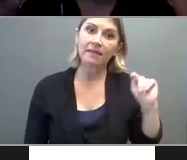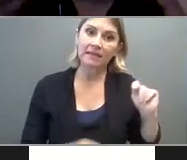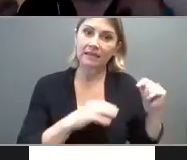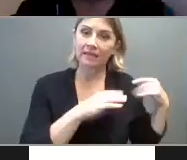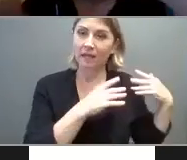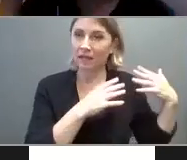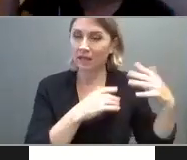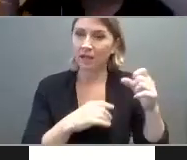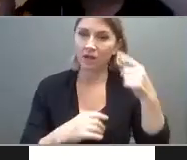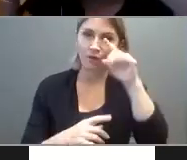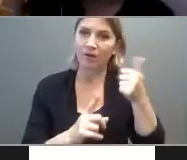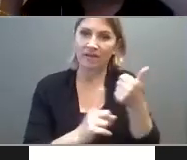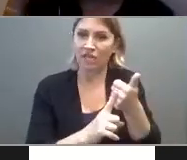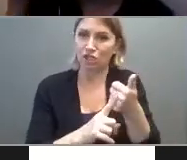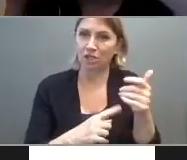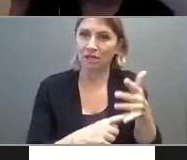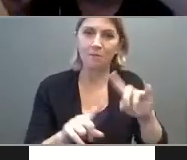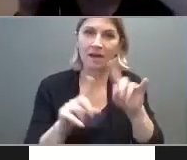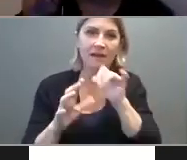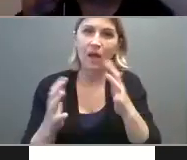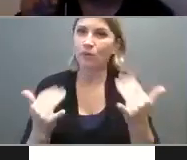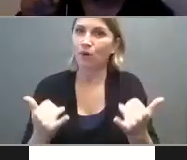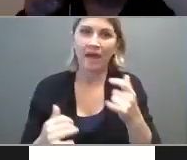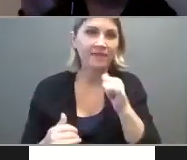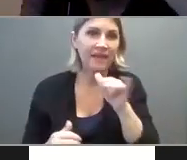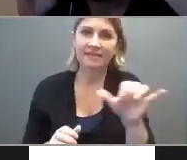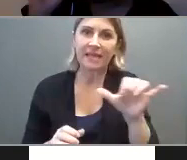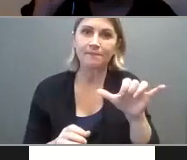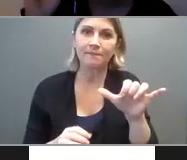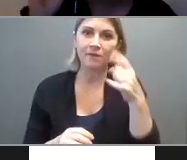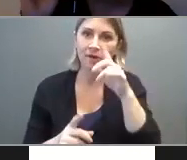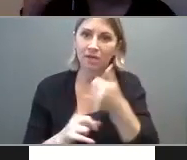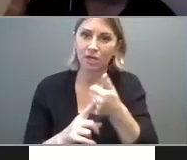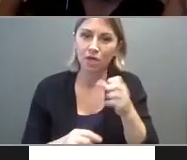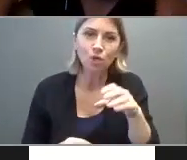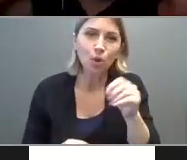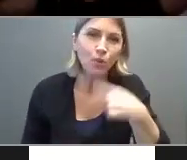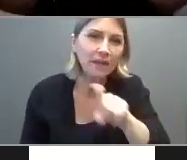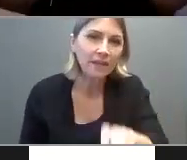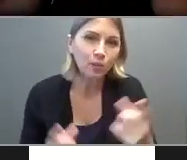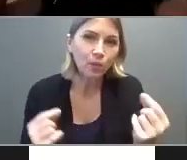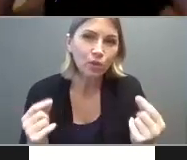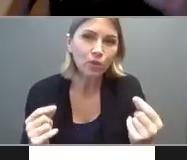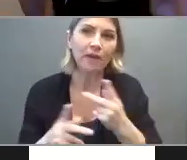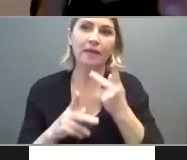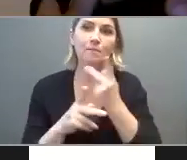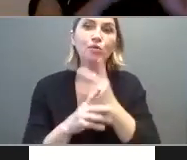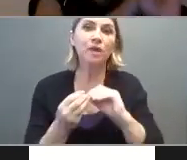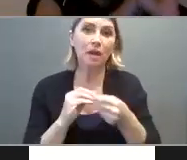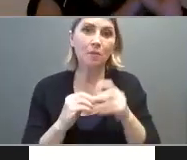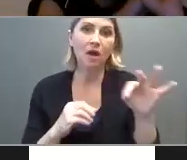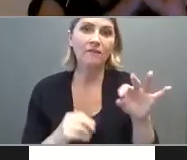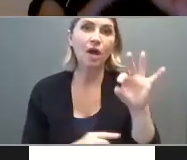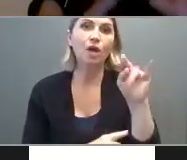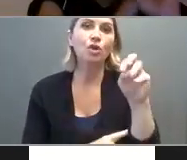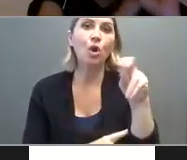for each level, but now we don't have a same summation every level. So all we need to do is compute the number of nodes in a